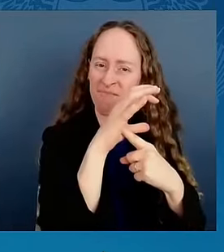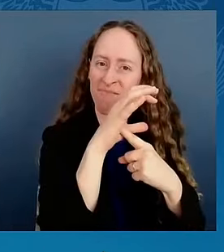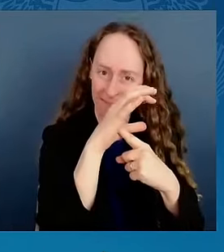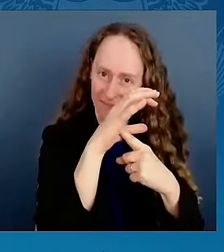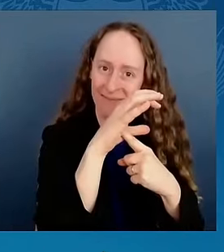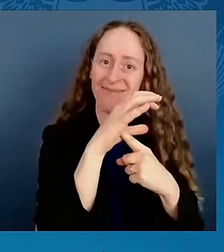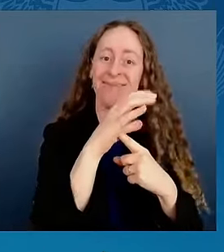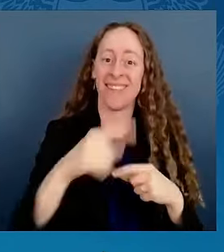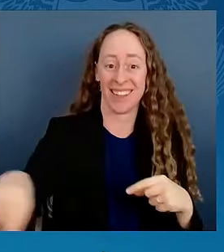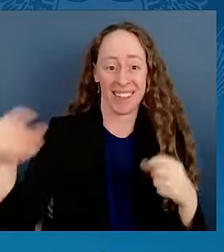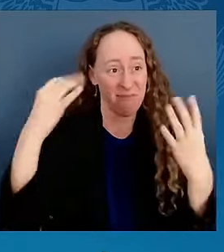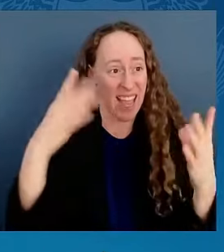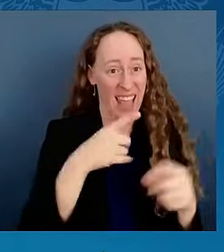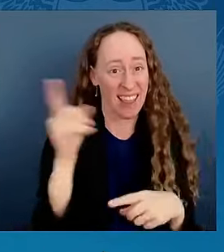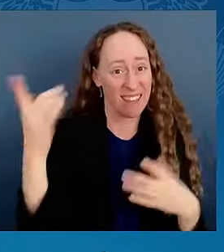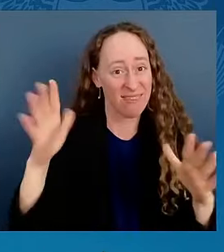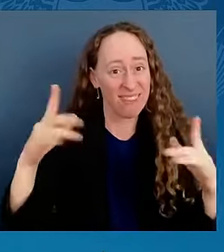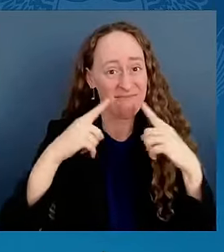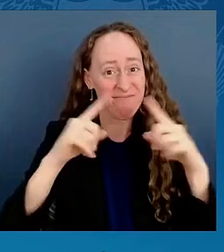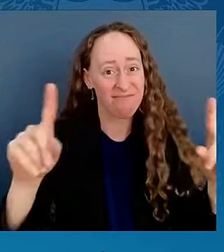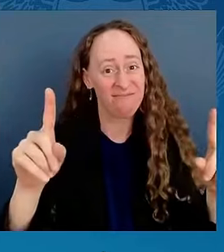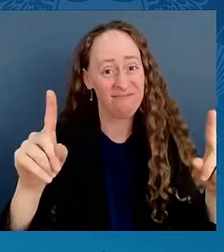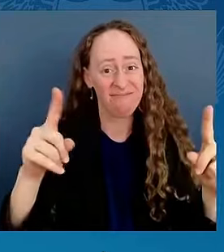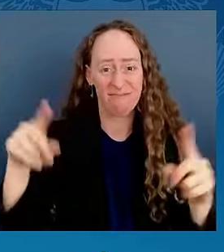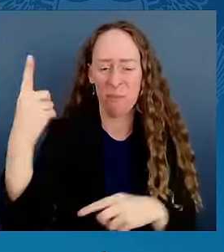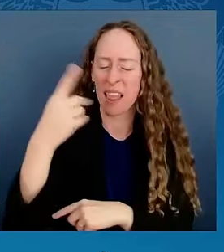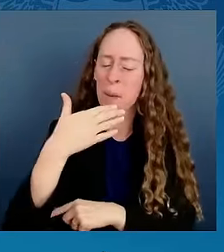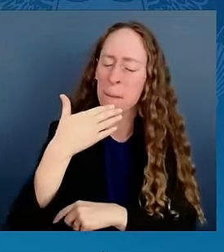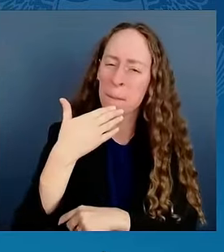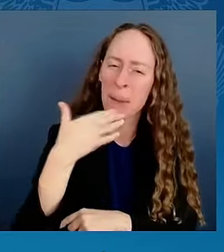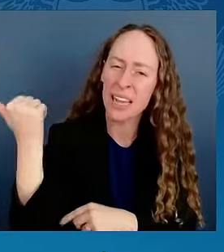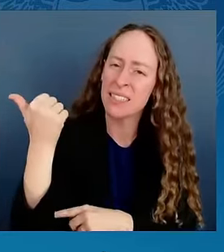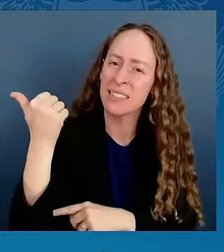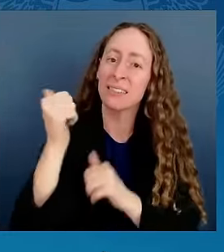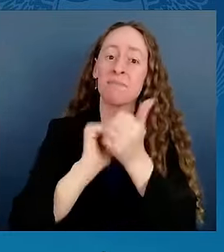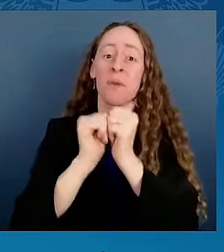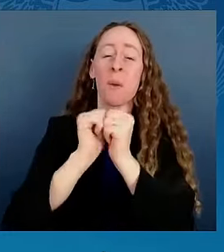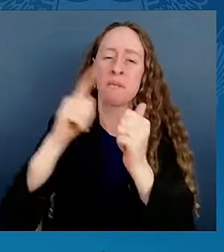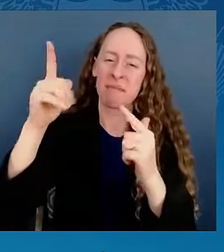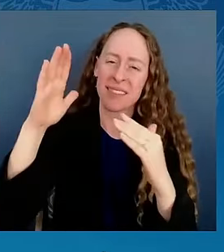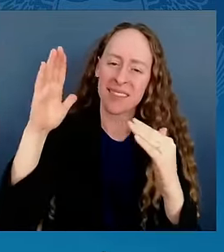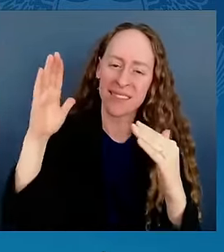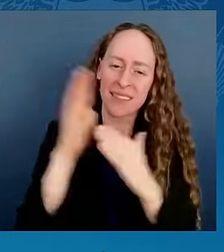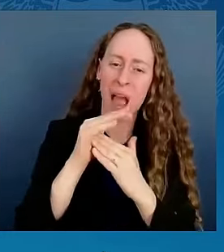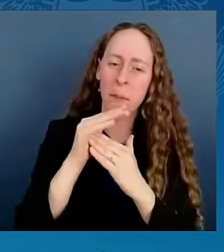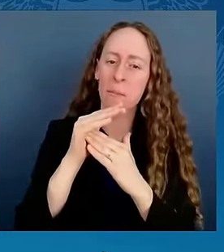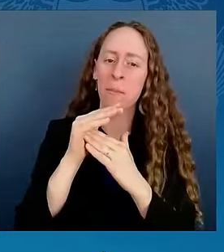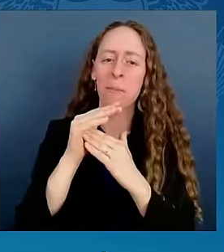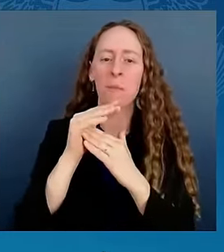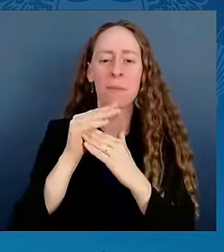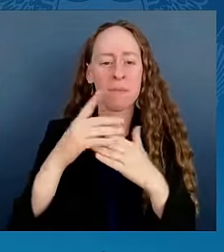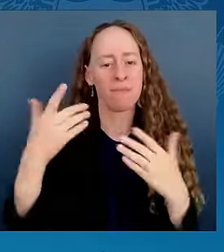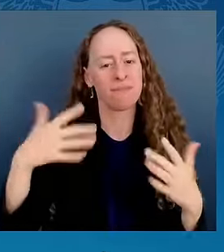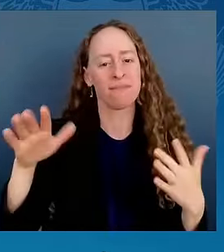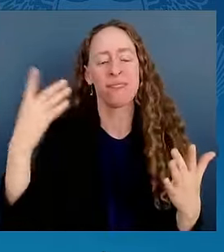You've crossed that finish line. You will forever be NCAA champions. Congratulations.